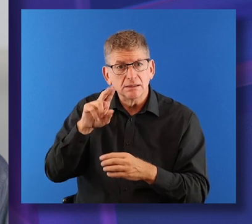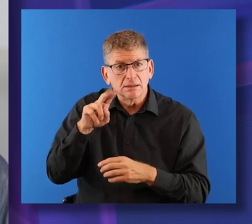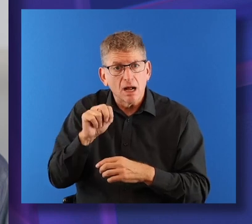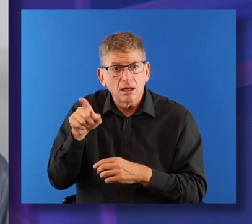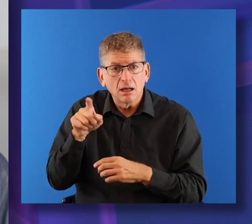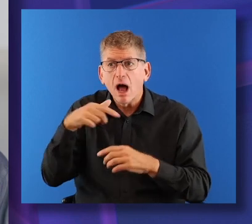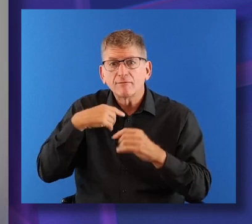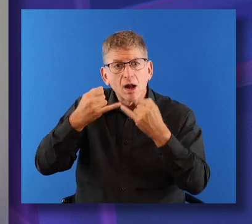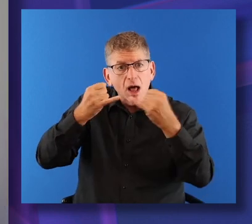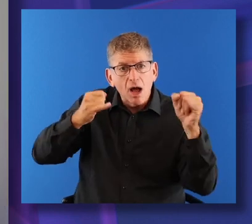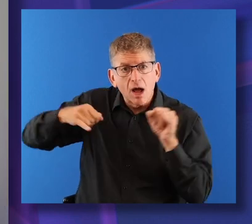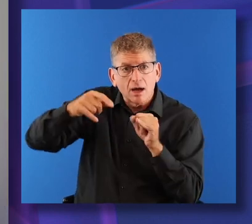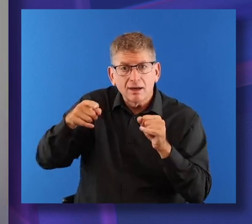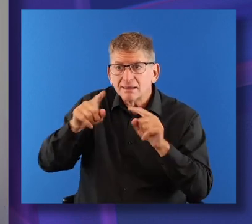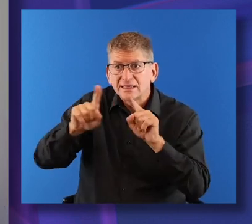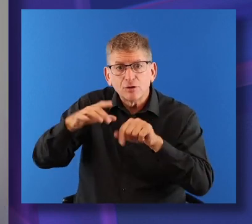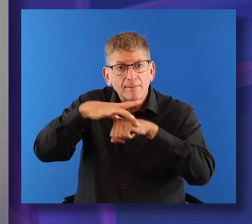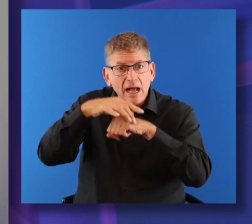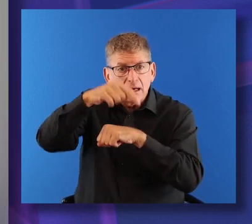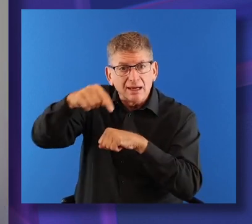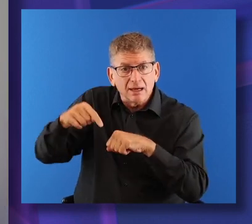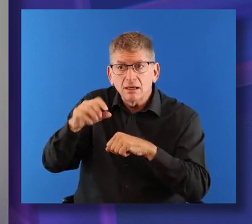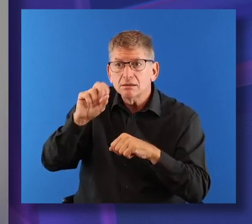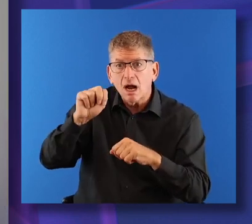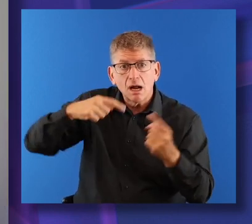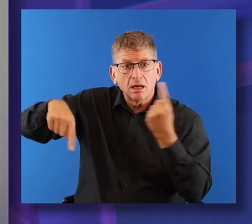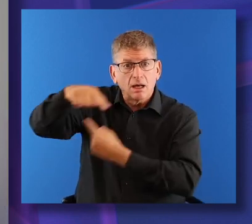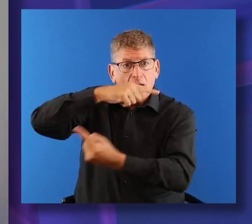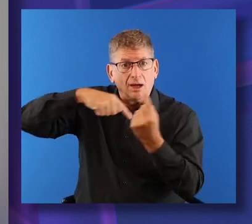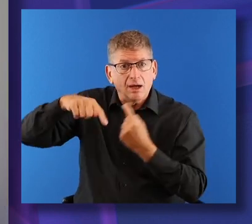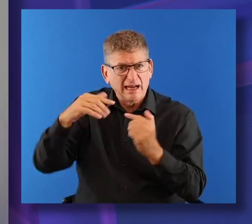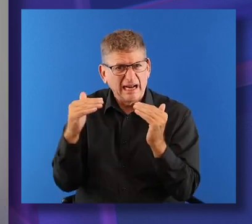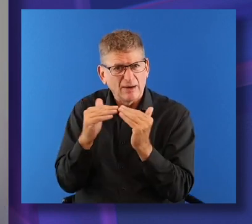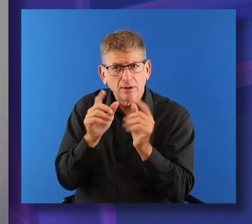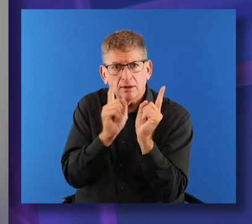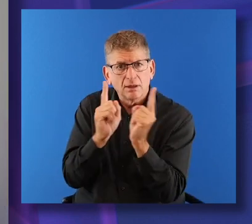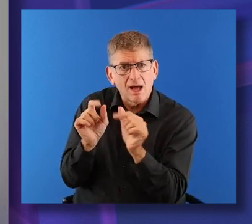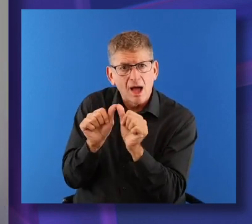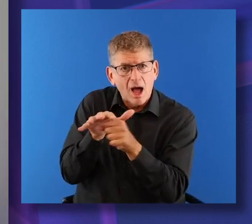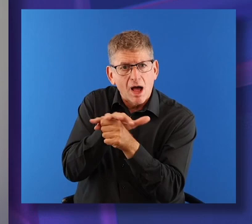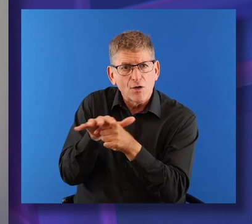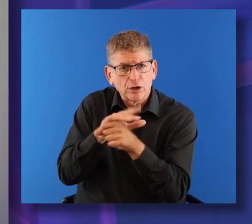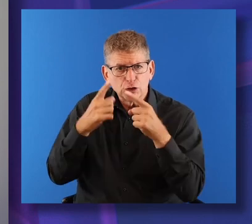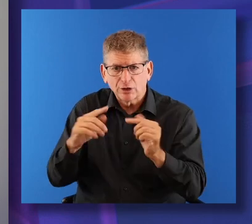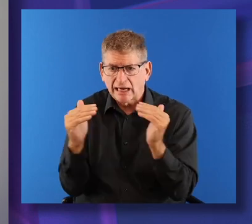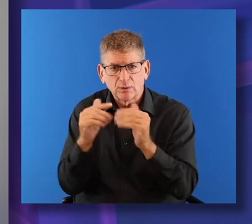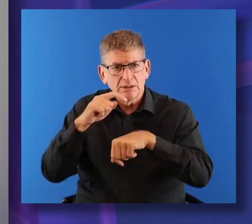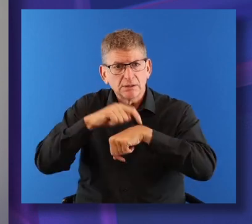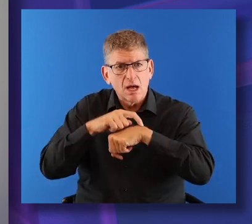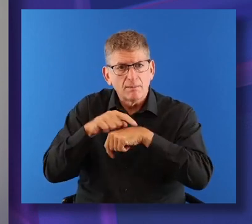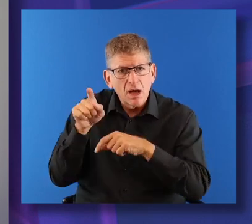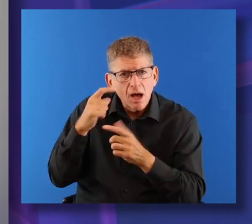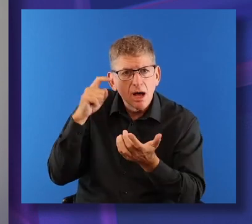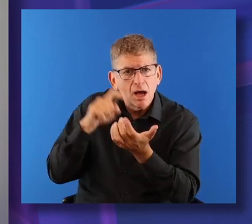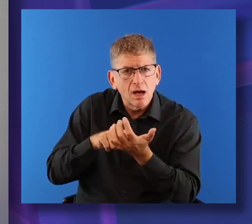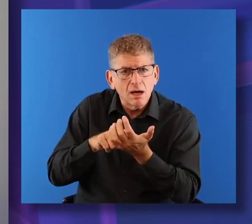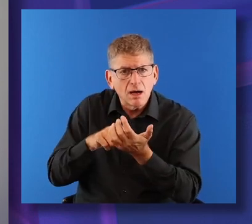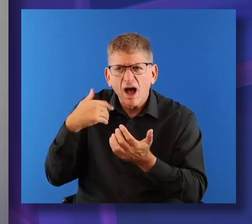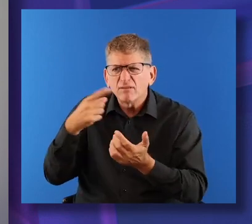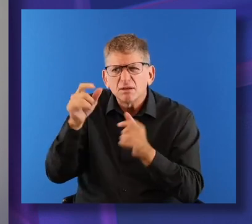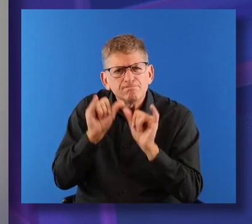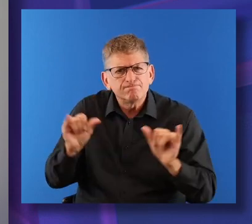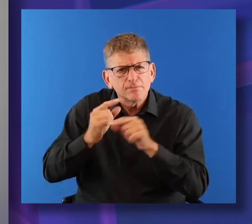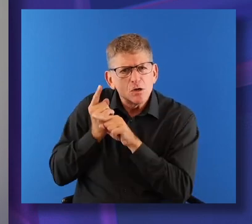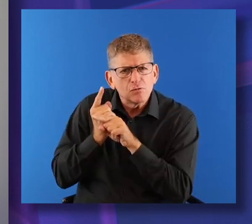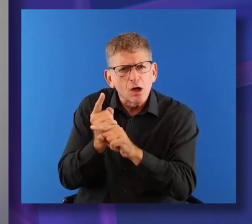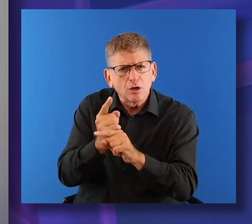time. While many such regularities can be found from observation, their predictive ability is limited. The